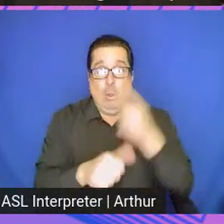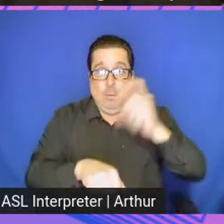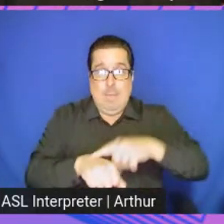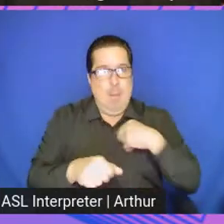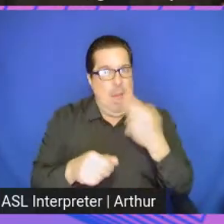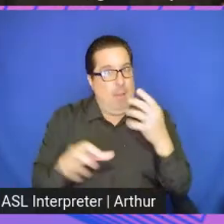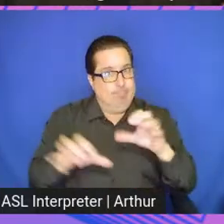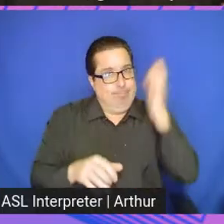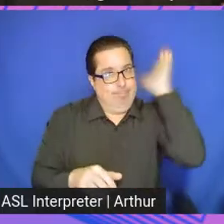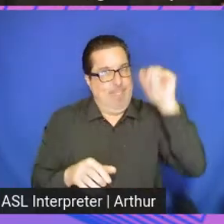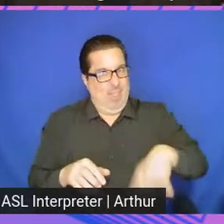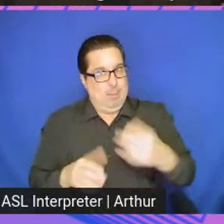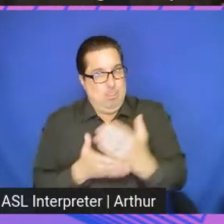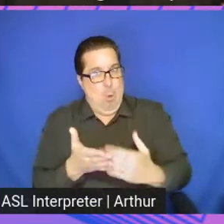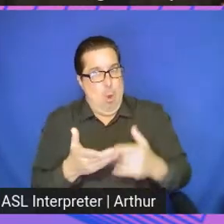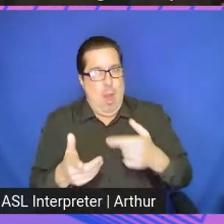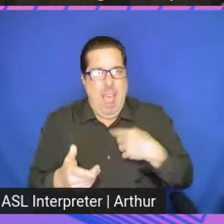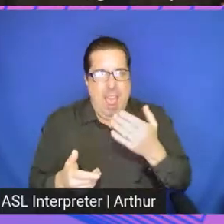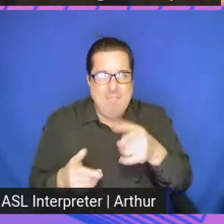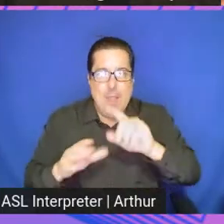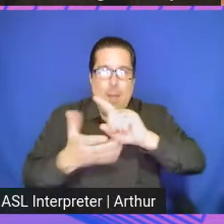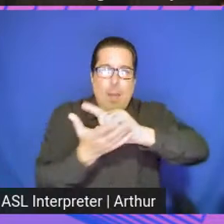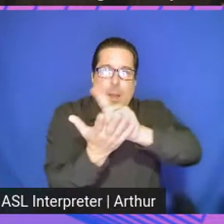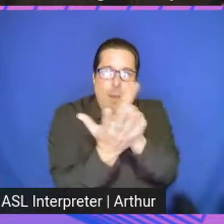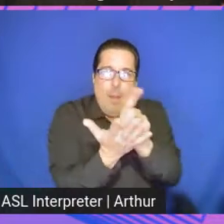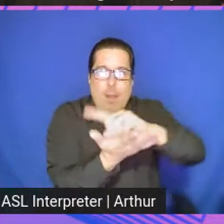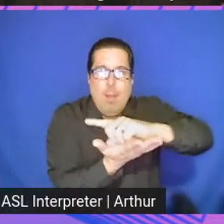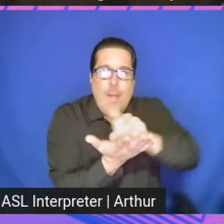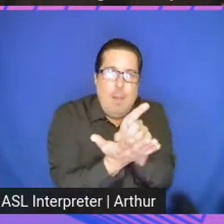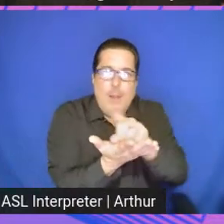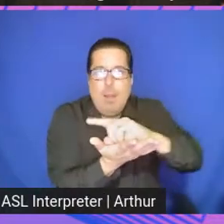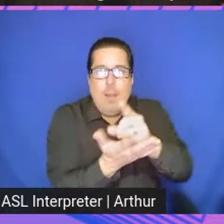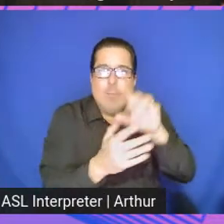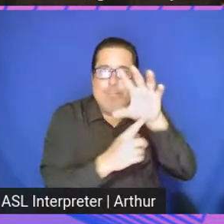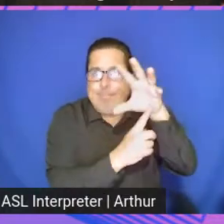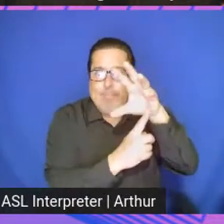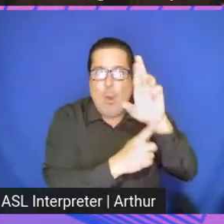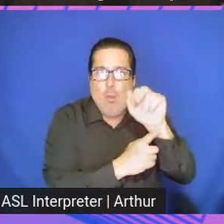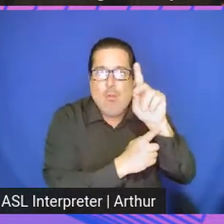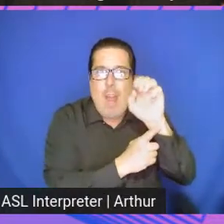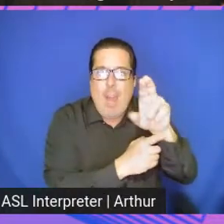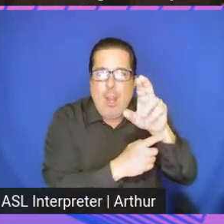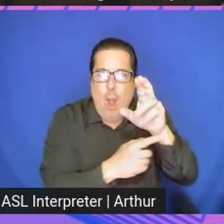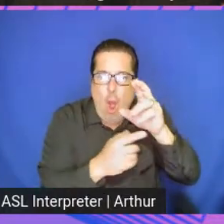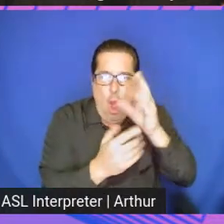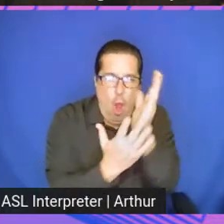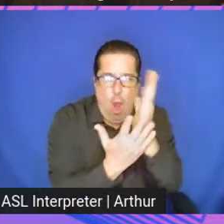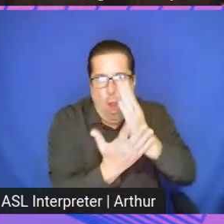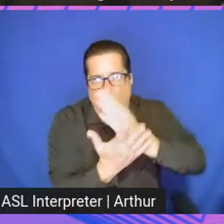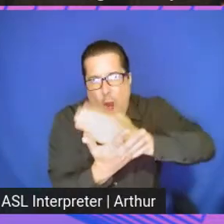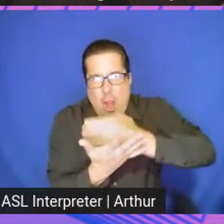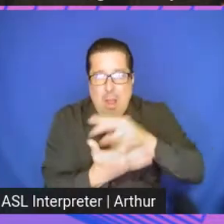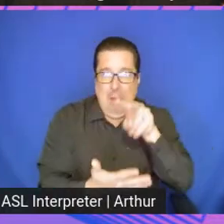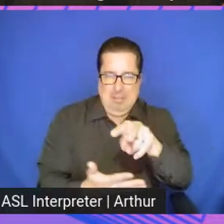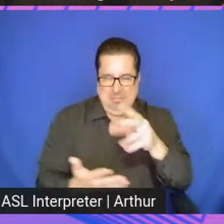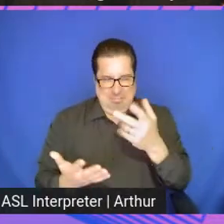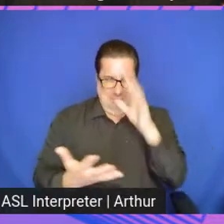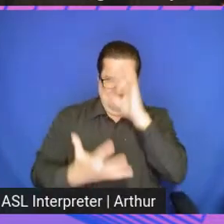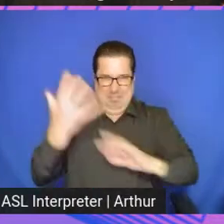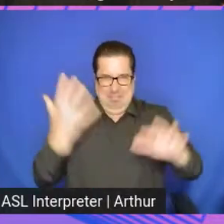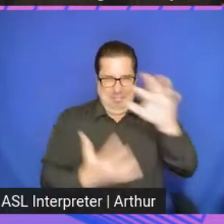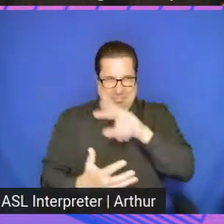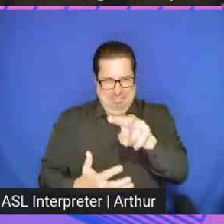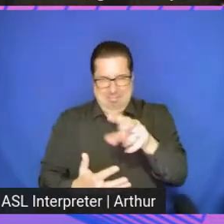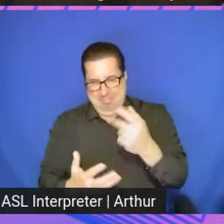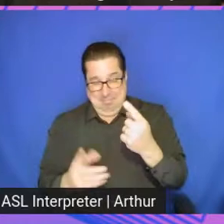I have these nifty little radar charts here, and they're probably really ugly to look at. But my goal with these was